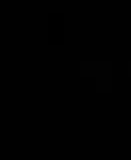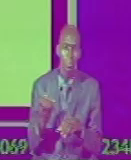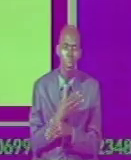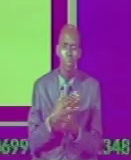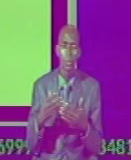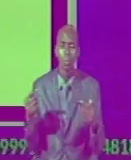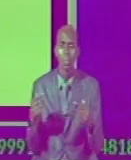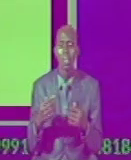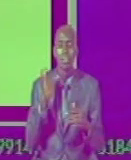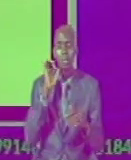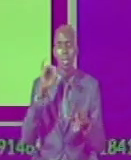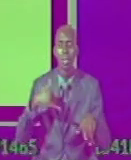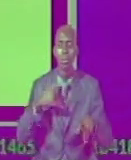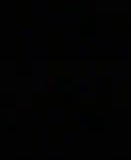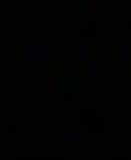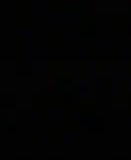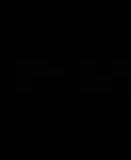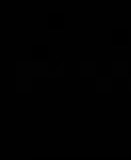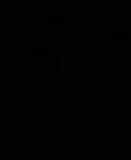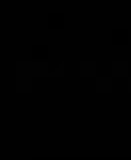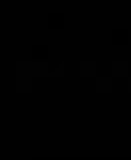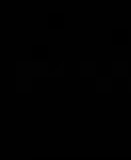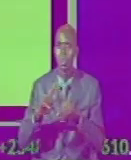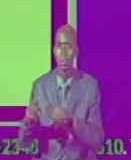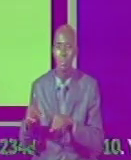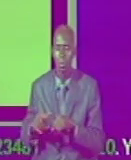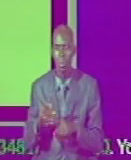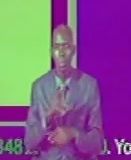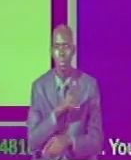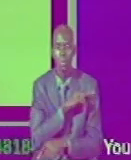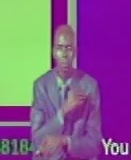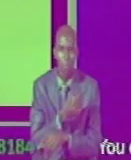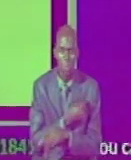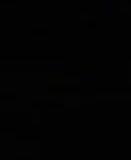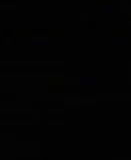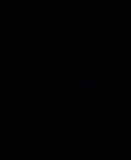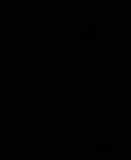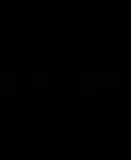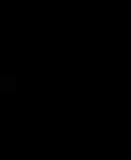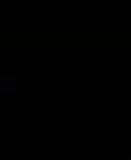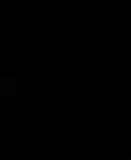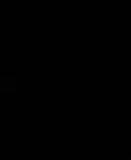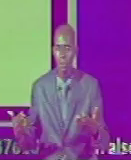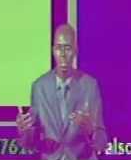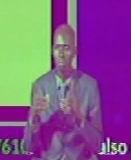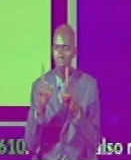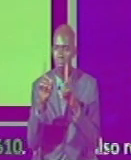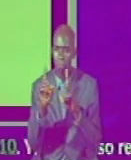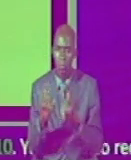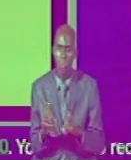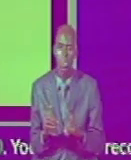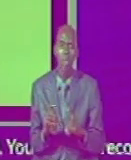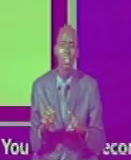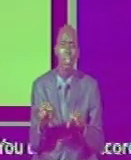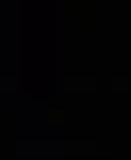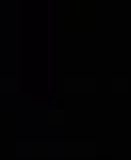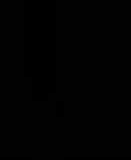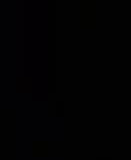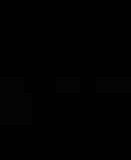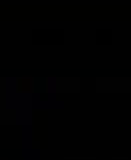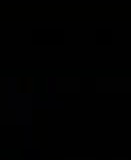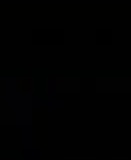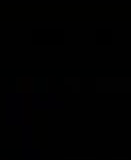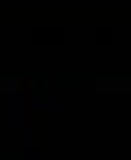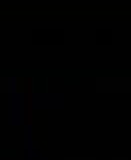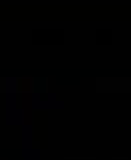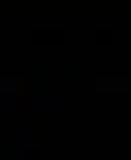doctors, going for hospital checkups, doing scans, so many things. And the thing is, the doctors kept on saying they couldn't